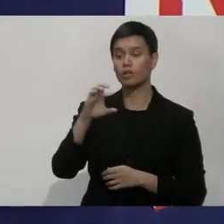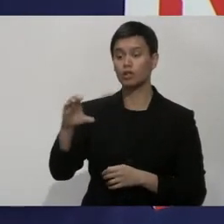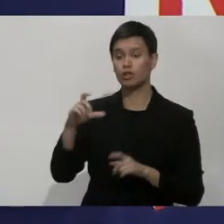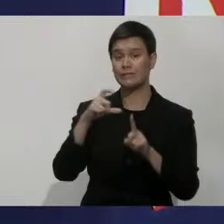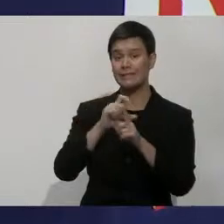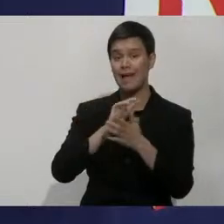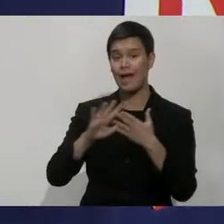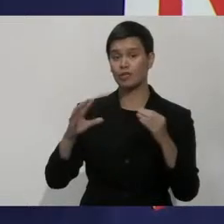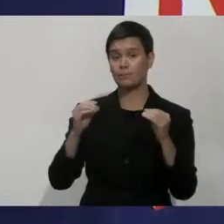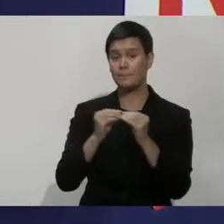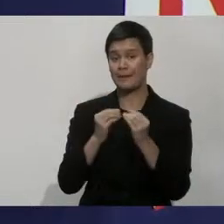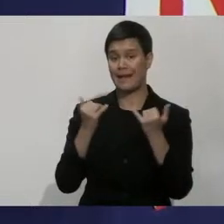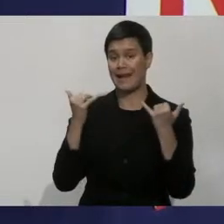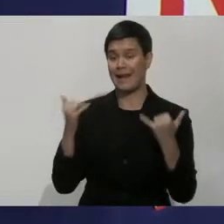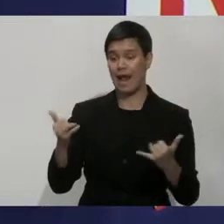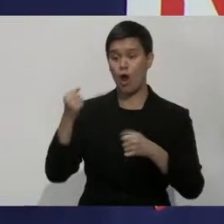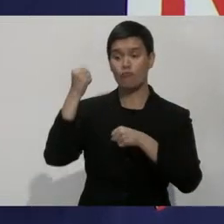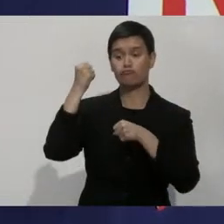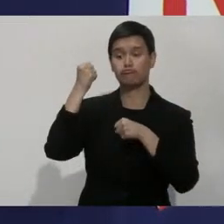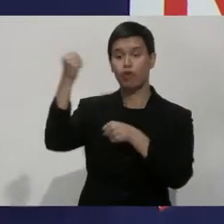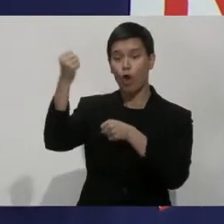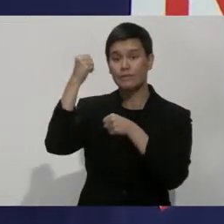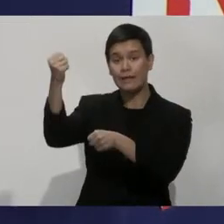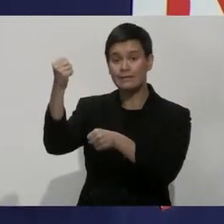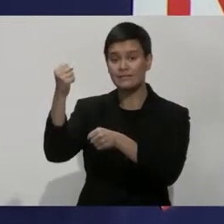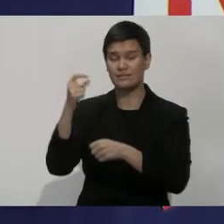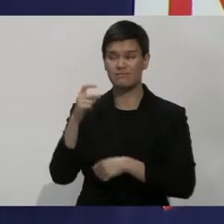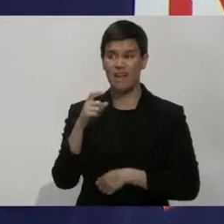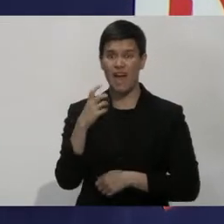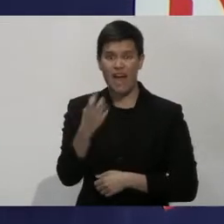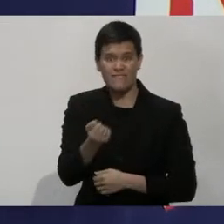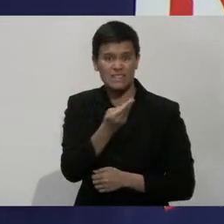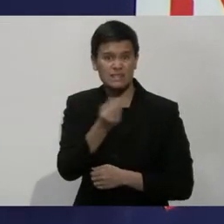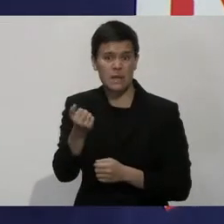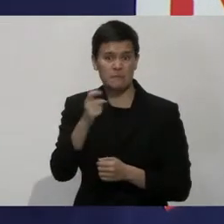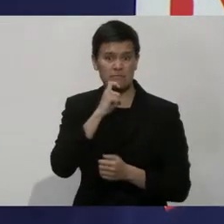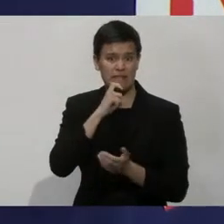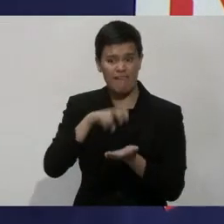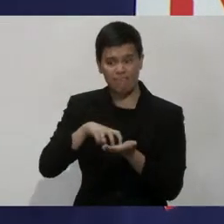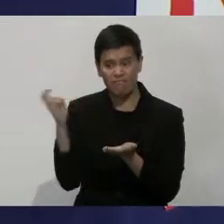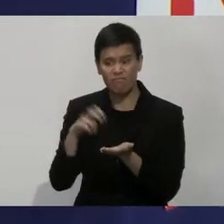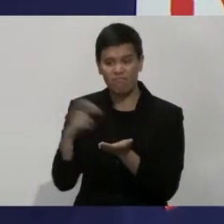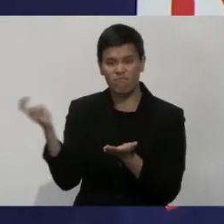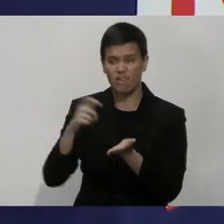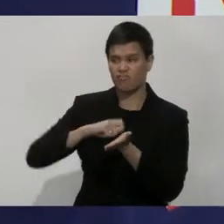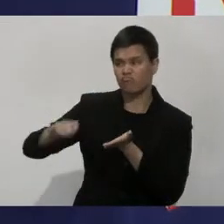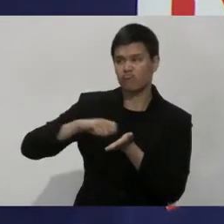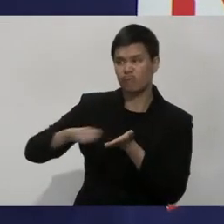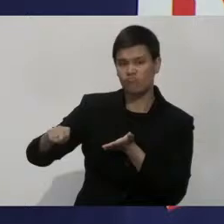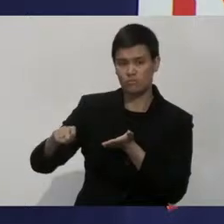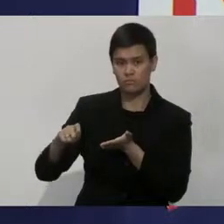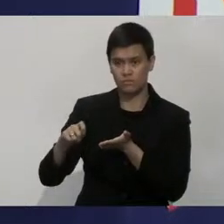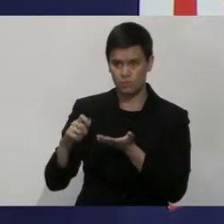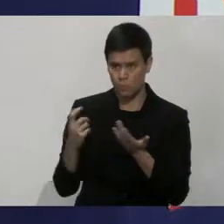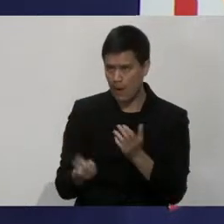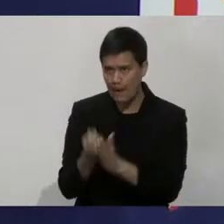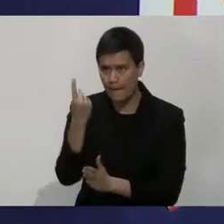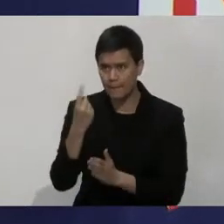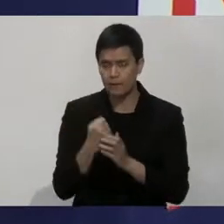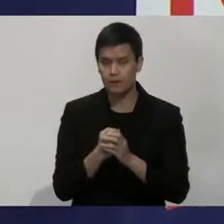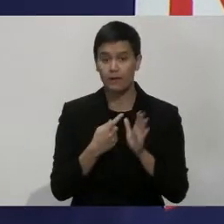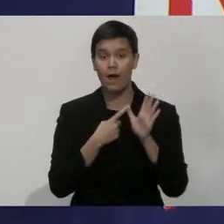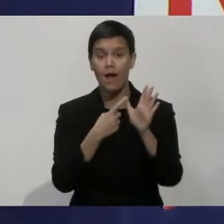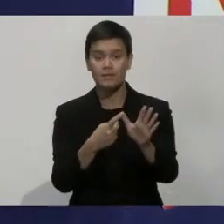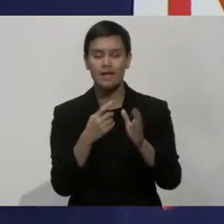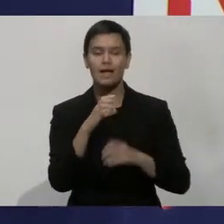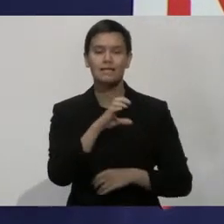a large staff protest today calling for intervention. Are you going to step in? Look, I don't have anything extra to add on that today. I have been in regular contact with the chair of the